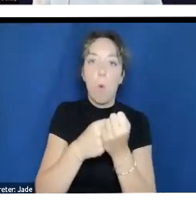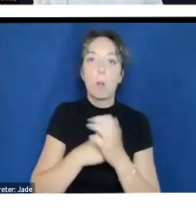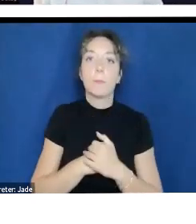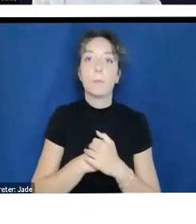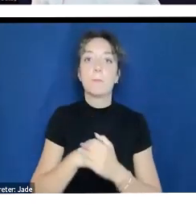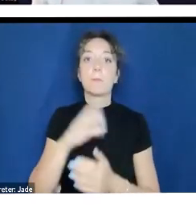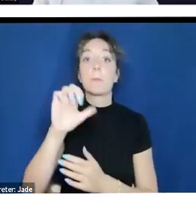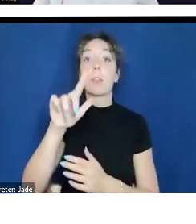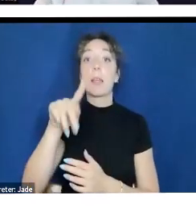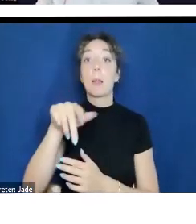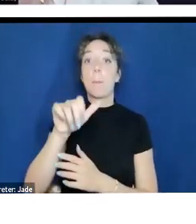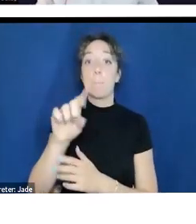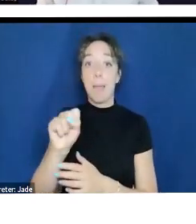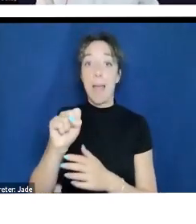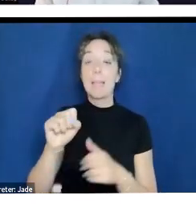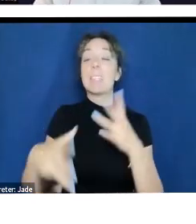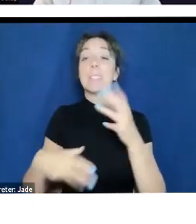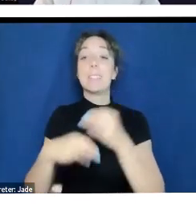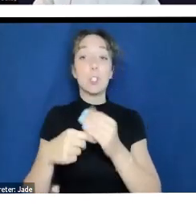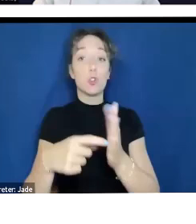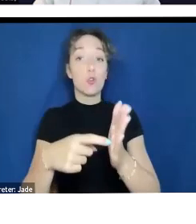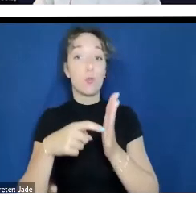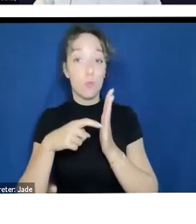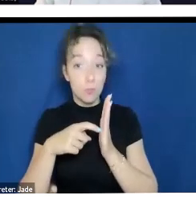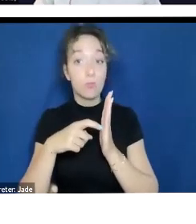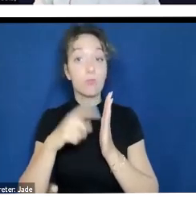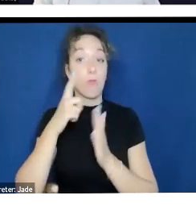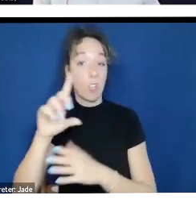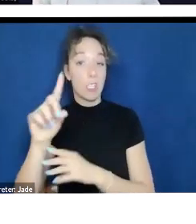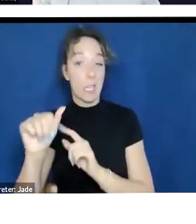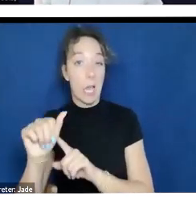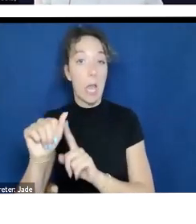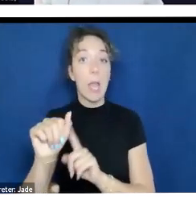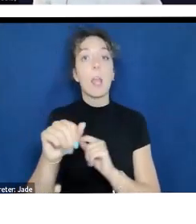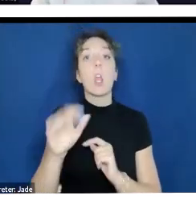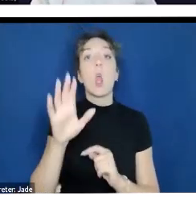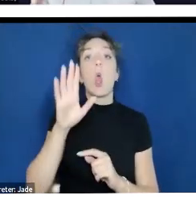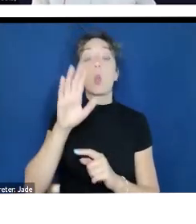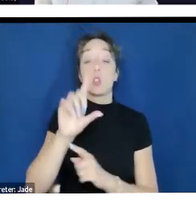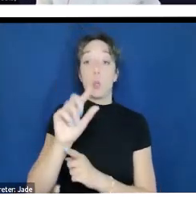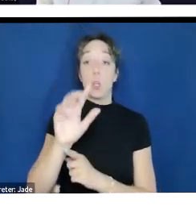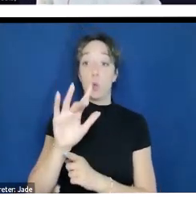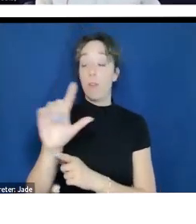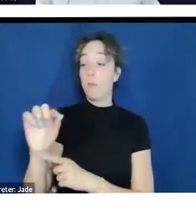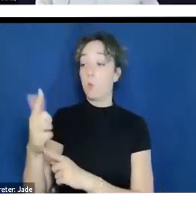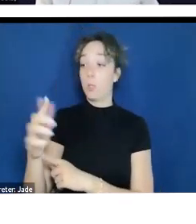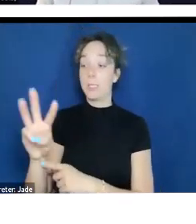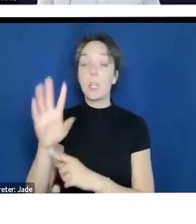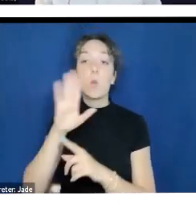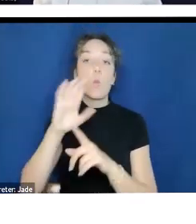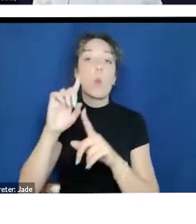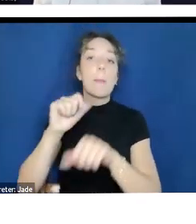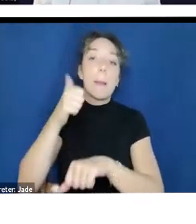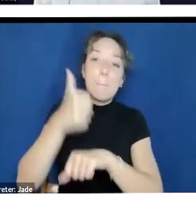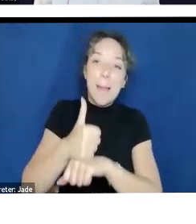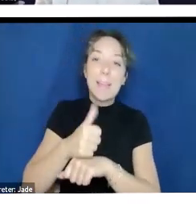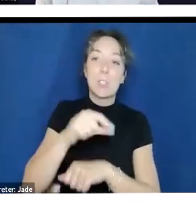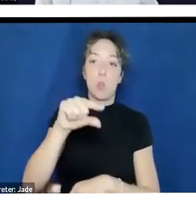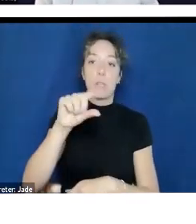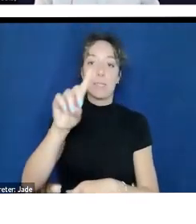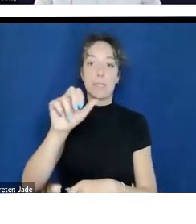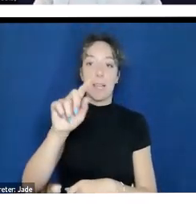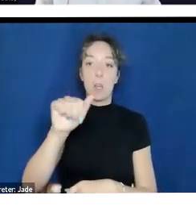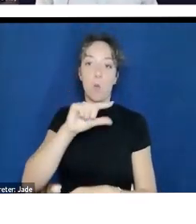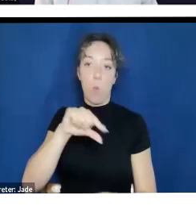for CALPADS DA in 25-26 will be based on data quality. And a critical factor in ensuring a high quality of data